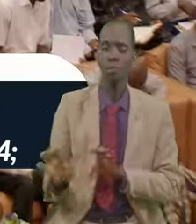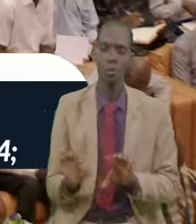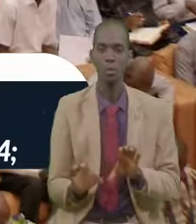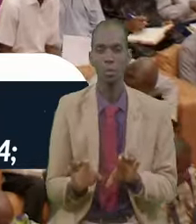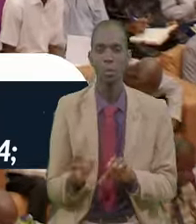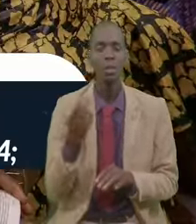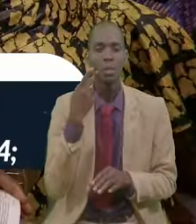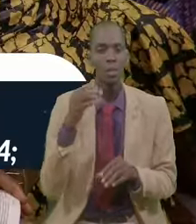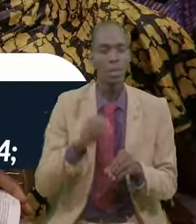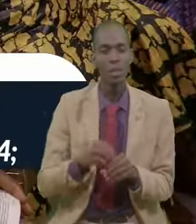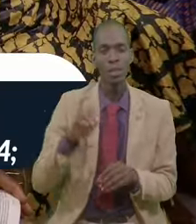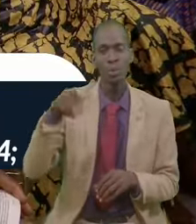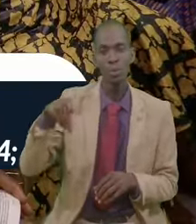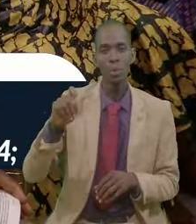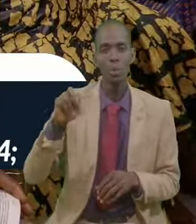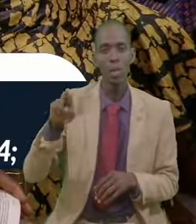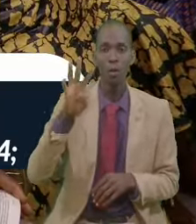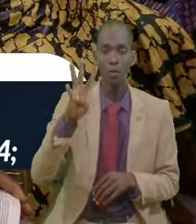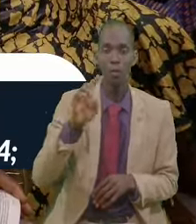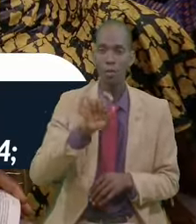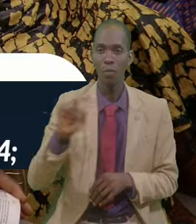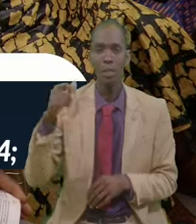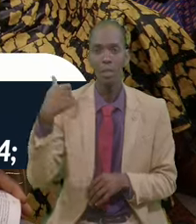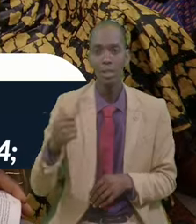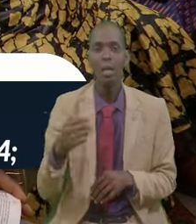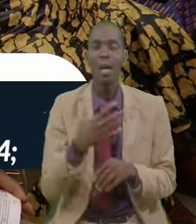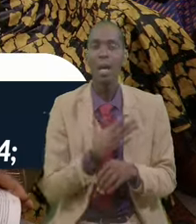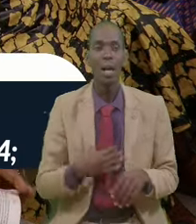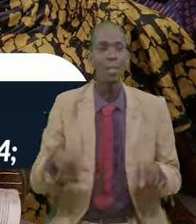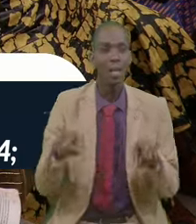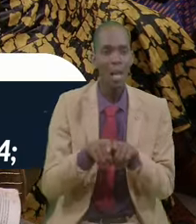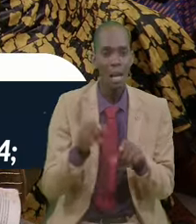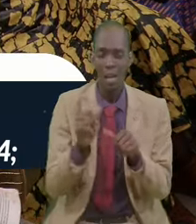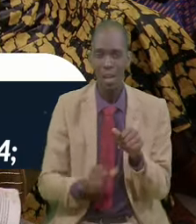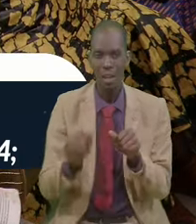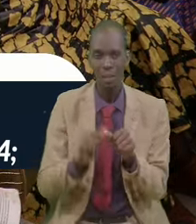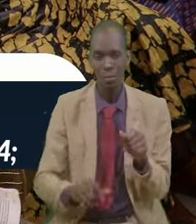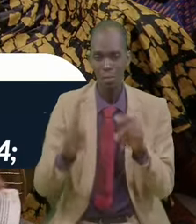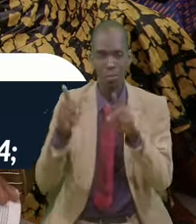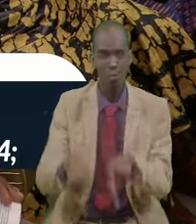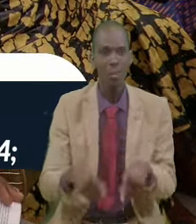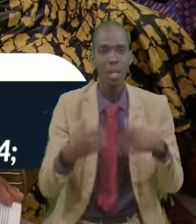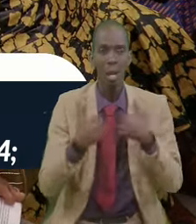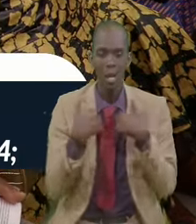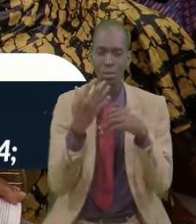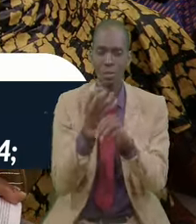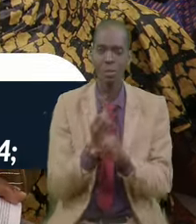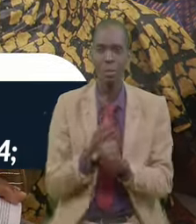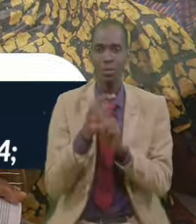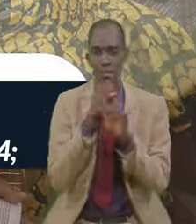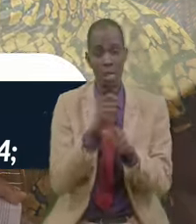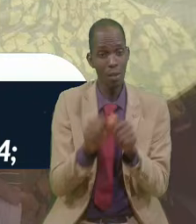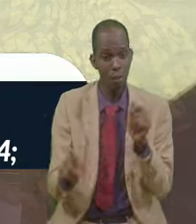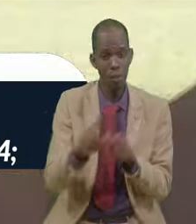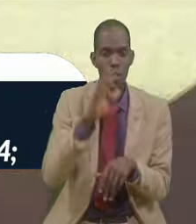It says in chapter 4, verse 10, 1 Peter, as every man has received the gift, every man will receive